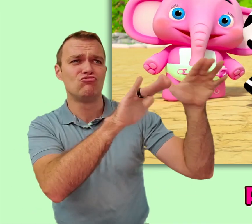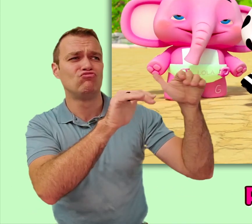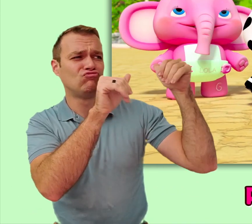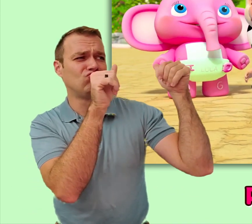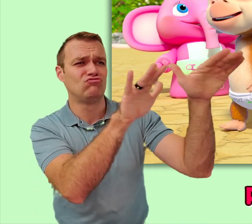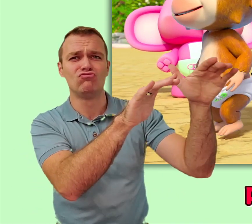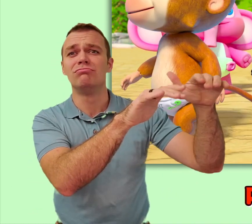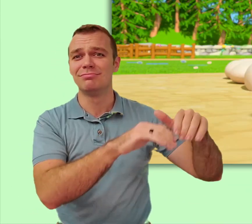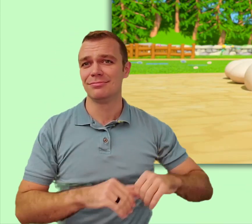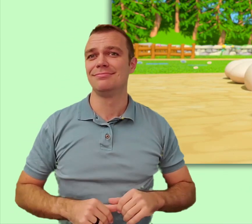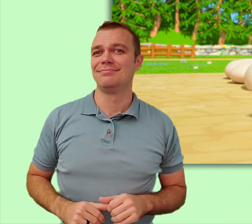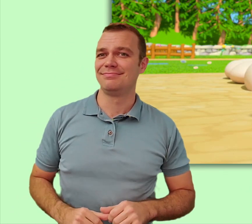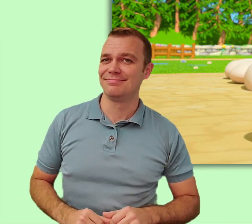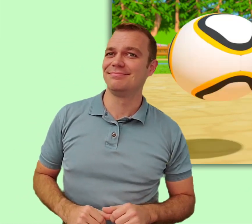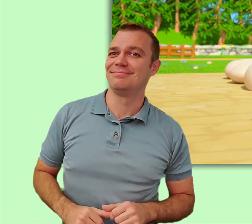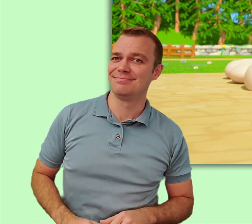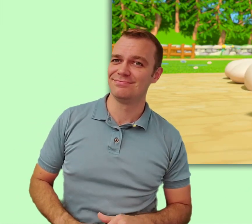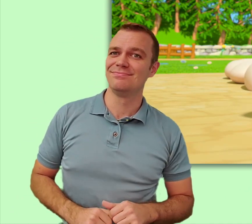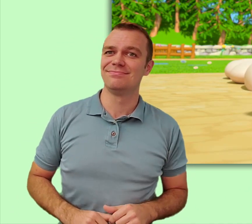rain, go away.